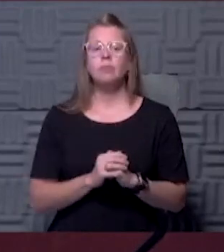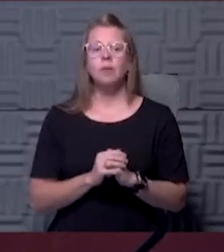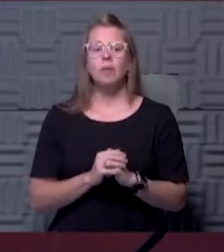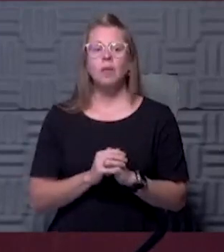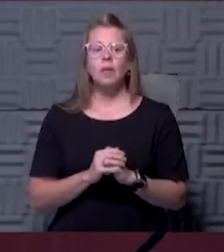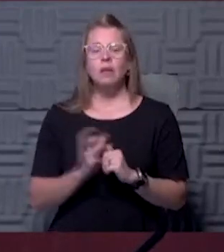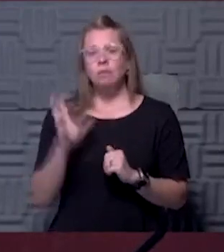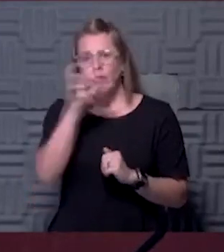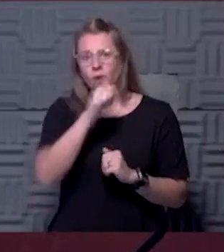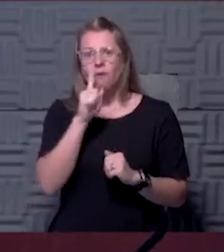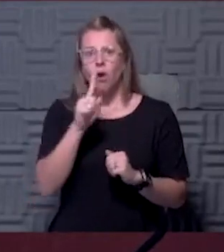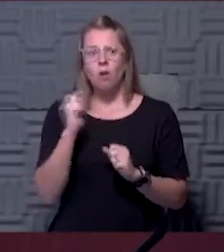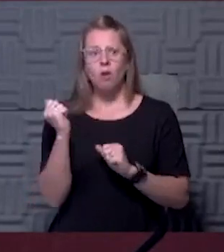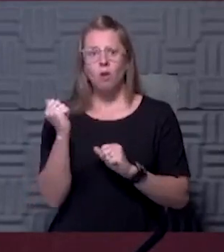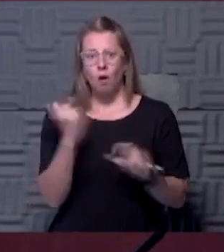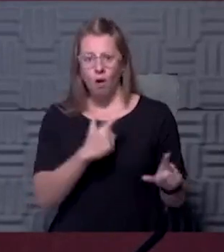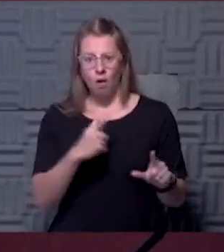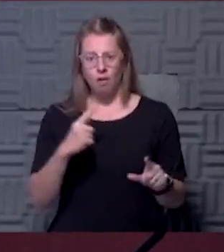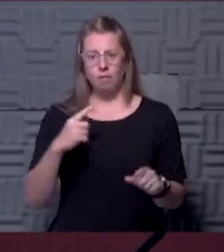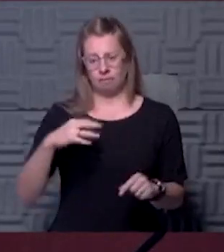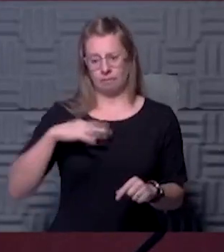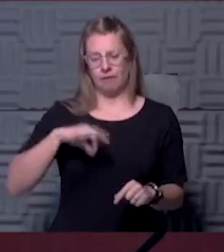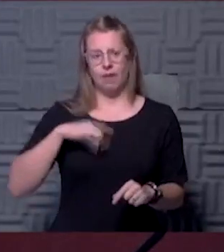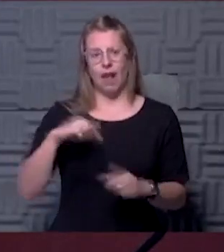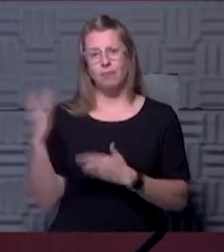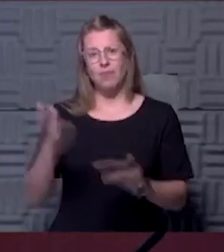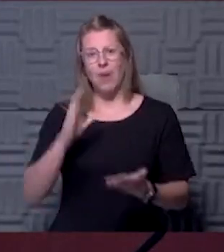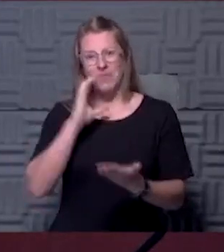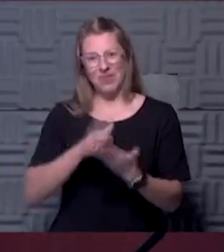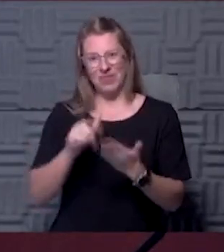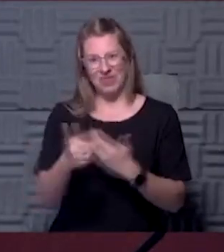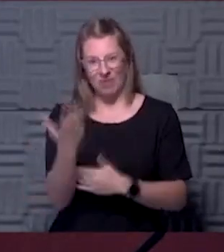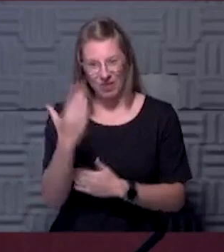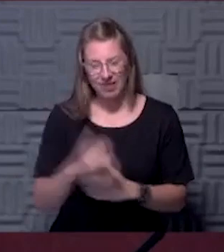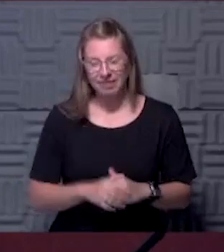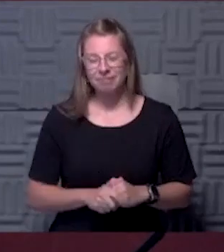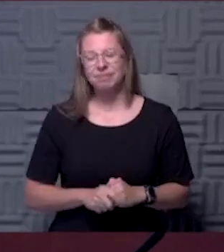for everyone's benefit, I brought pictures this morning.